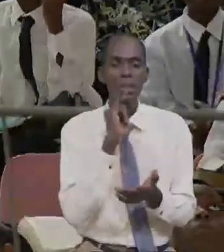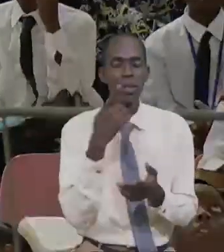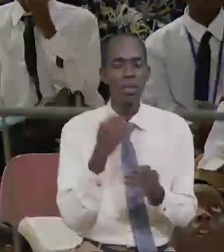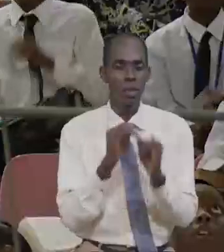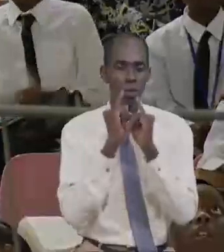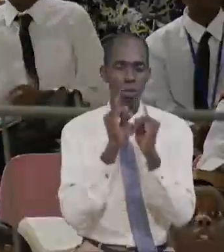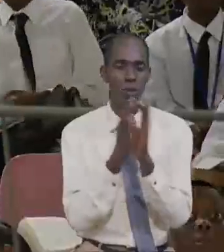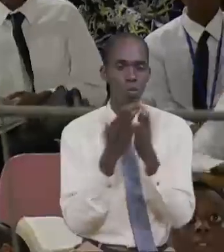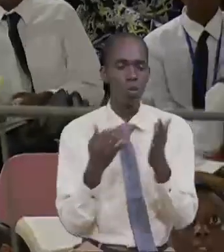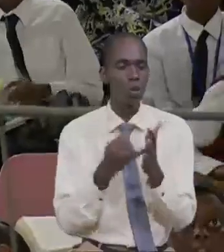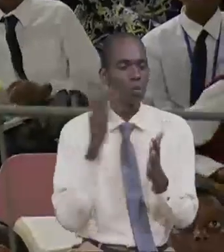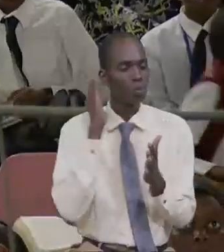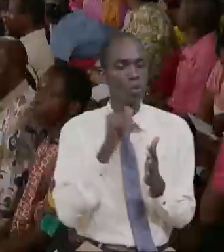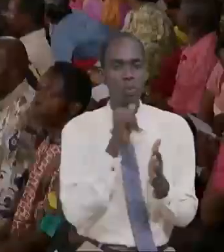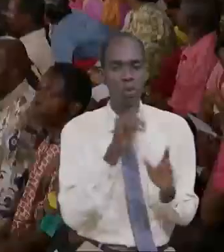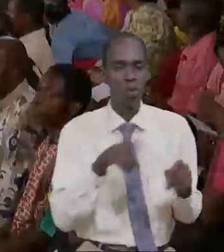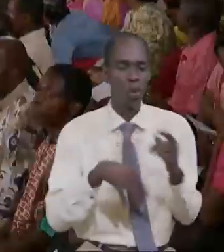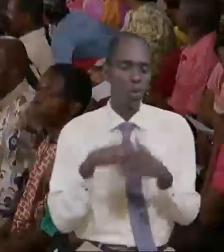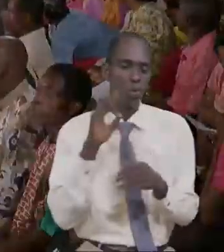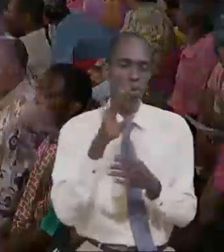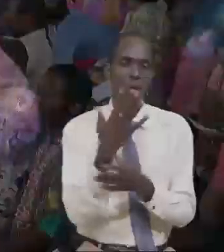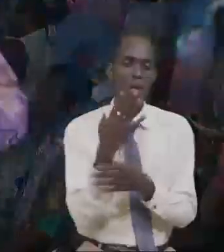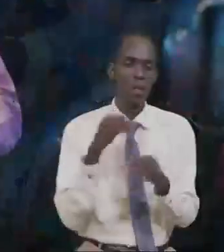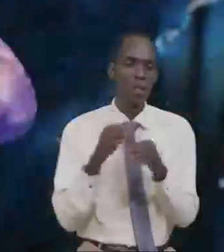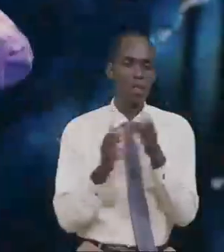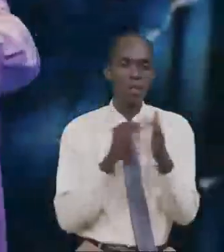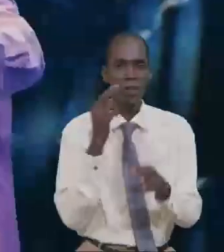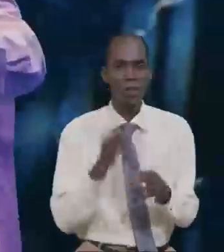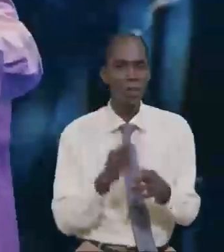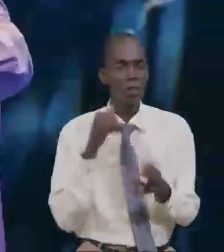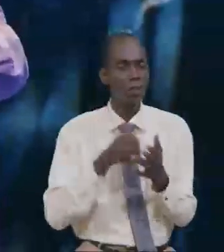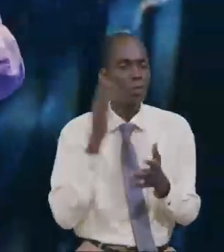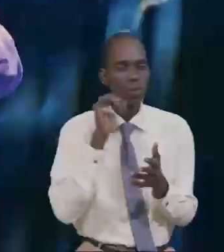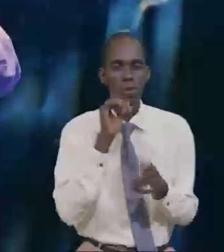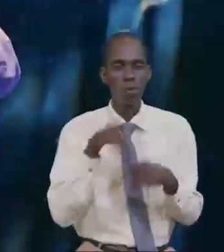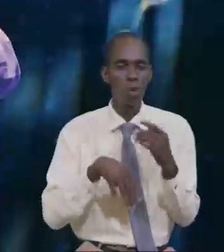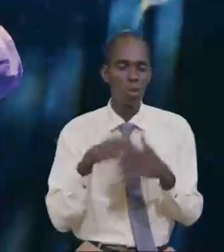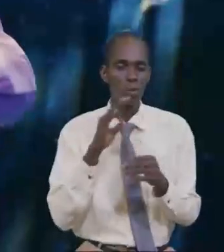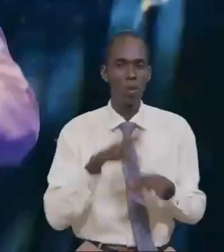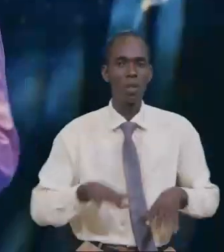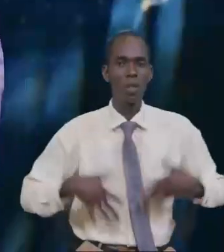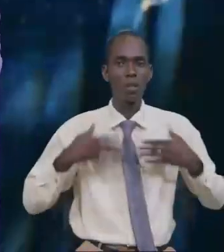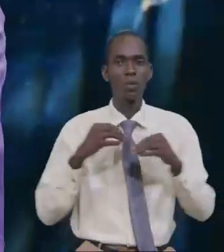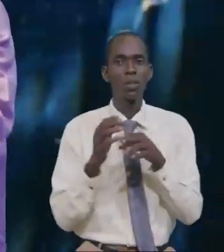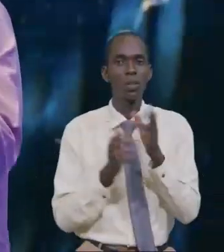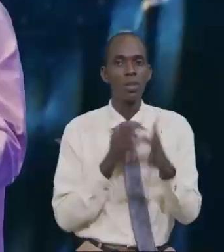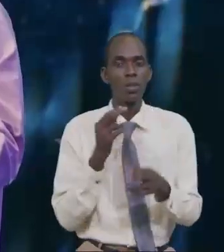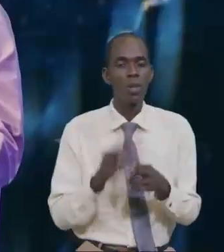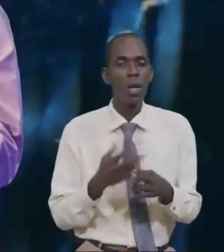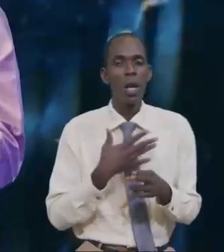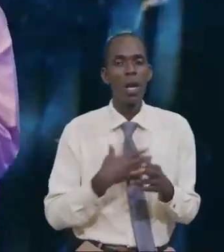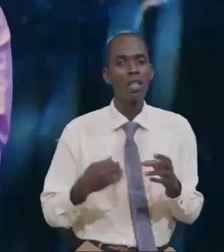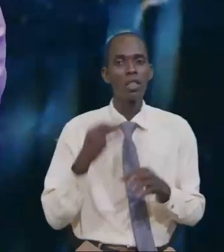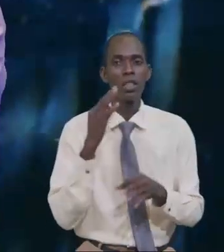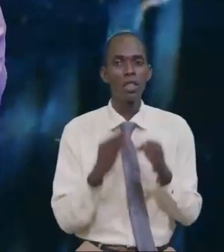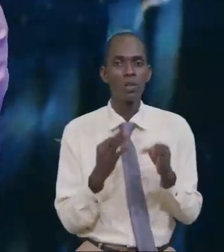to say, how do I map out my life? How do I, you know, go in life so that I will make it in life? Open